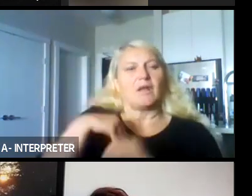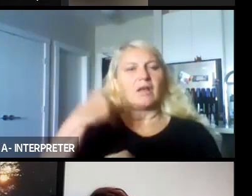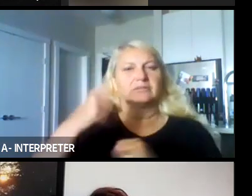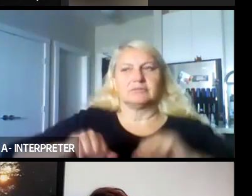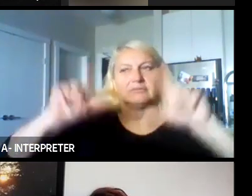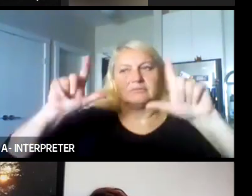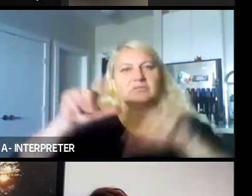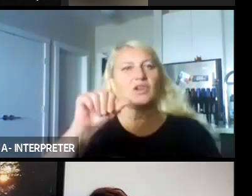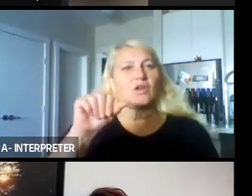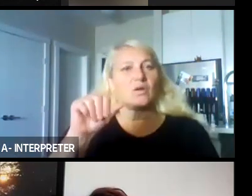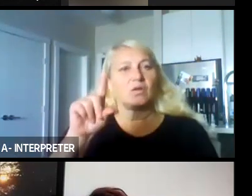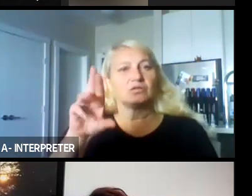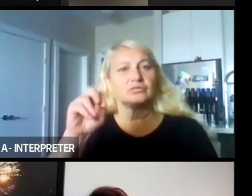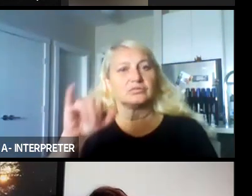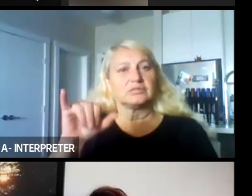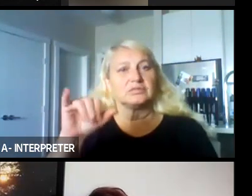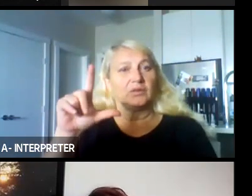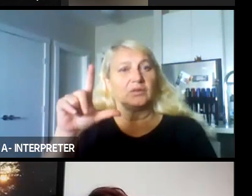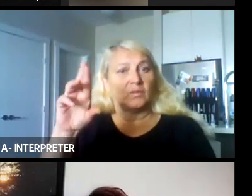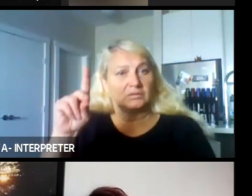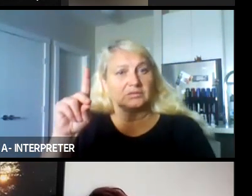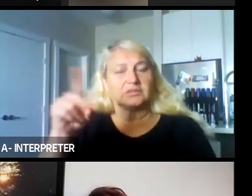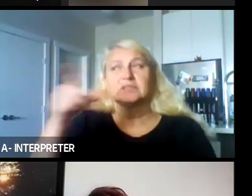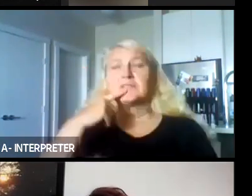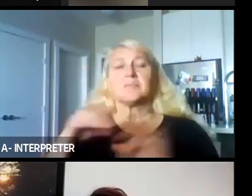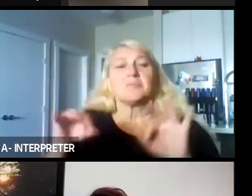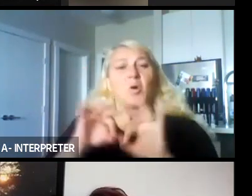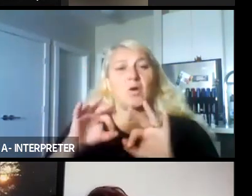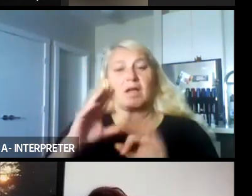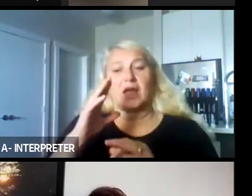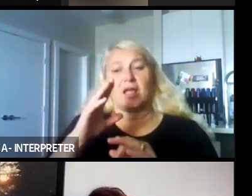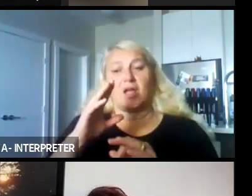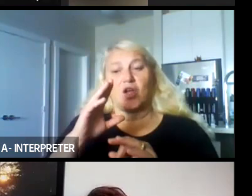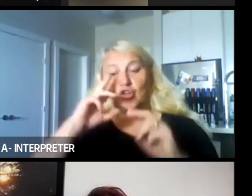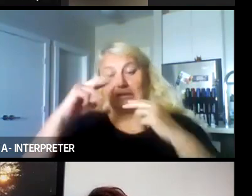Lorde saying that taking care of myself is an act of personal resistance.